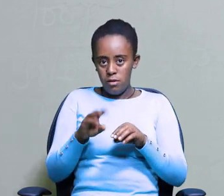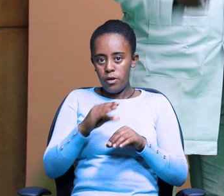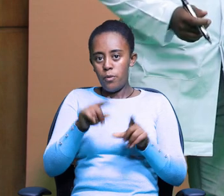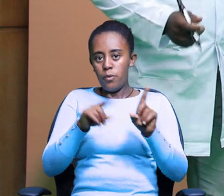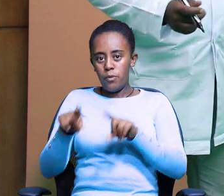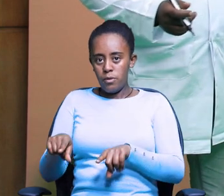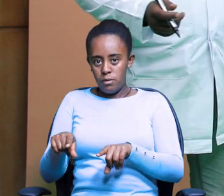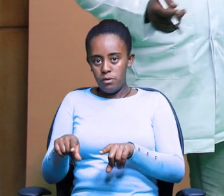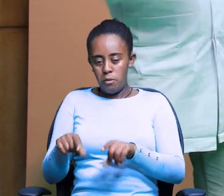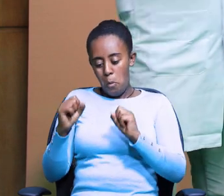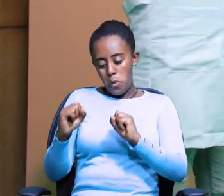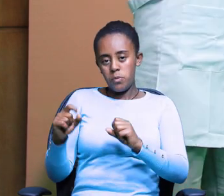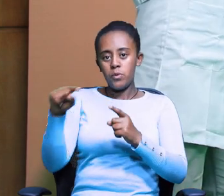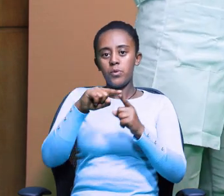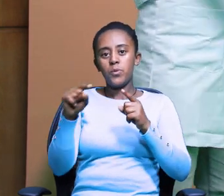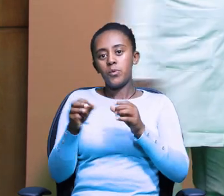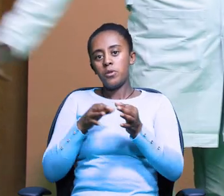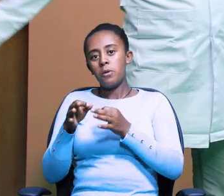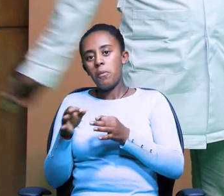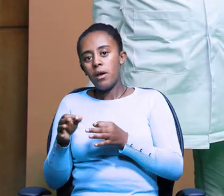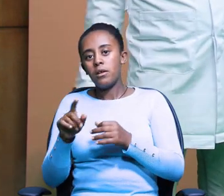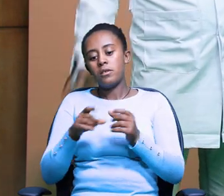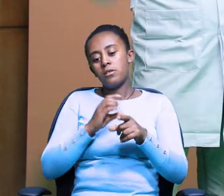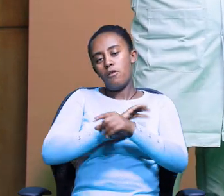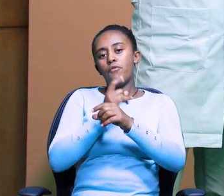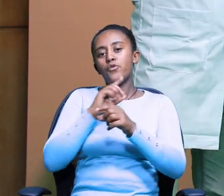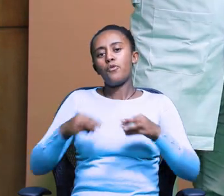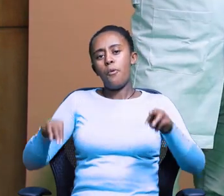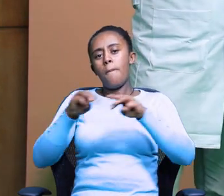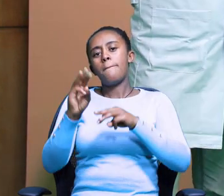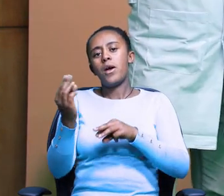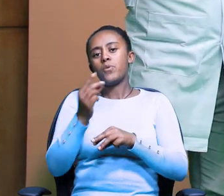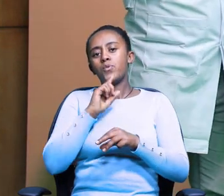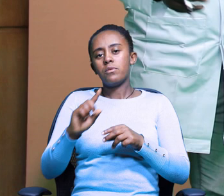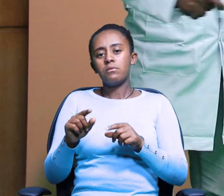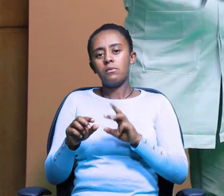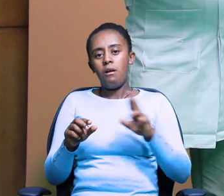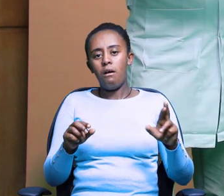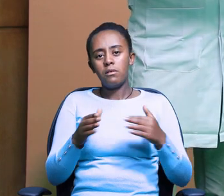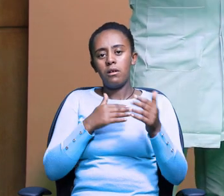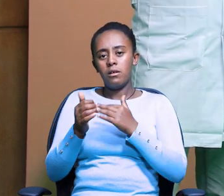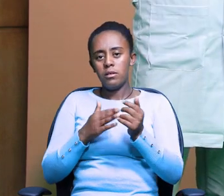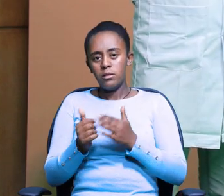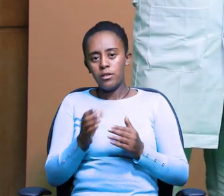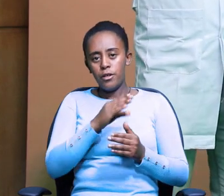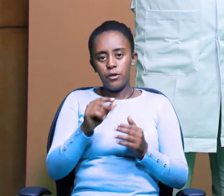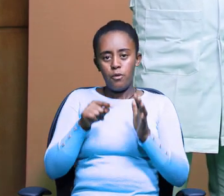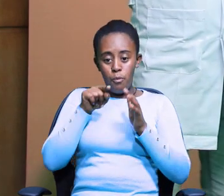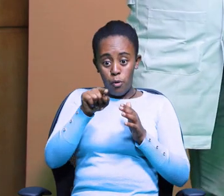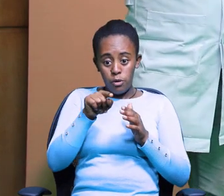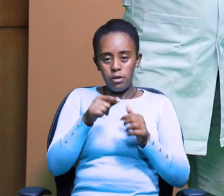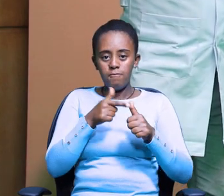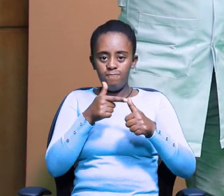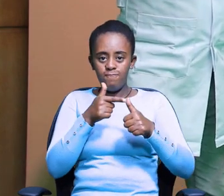And also possible to determine the direction of the poles of magnet by using our right-hand rule, pointing our finger